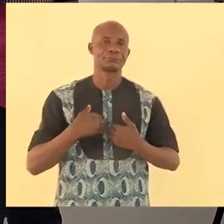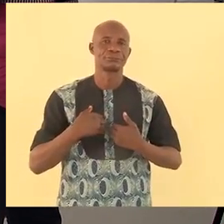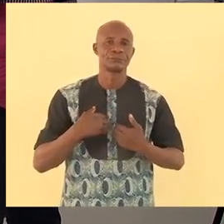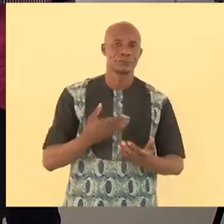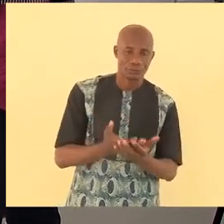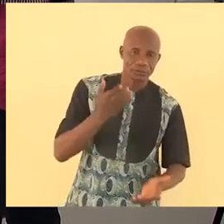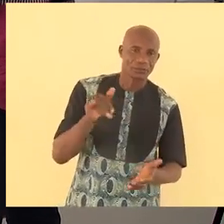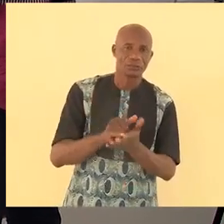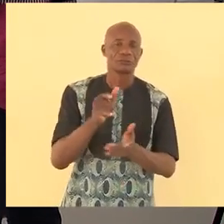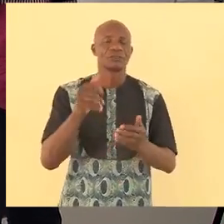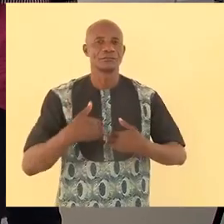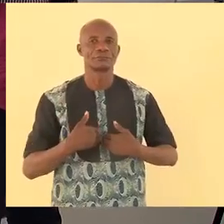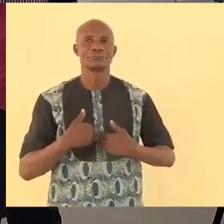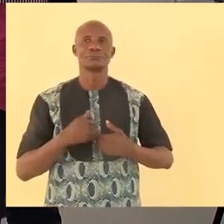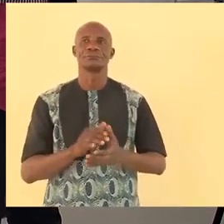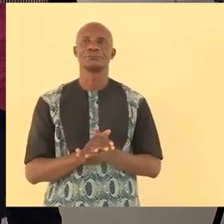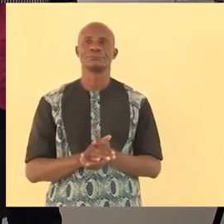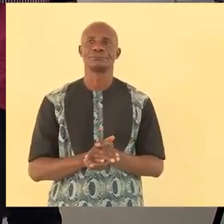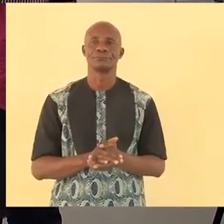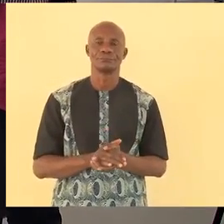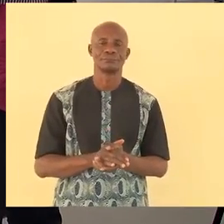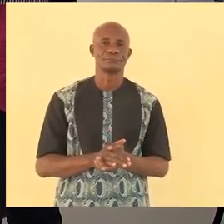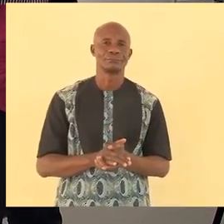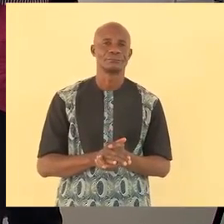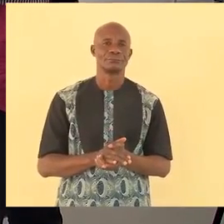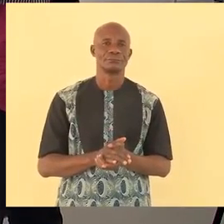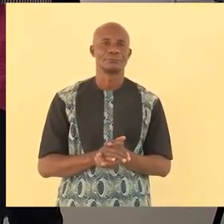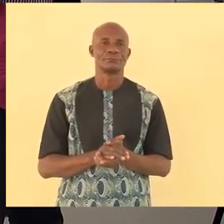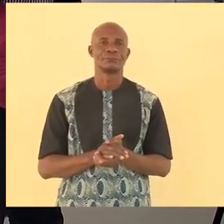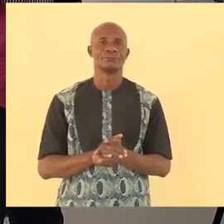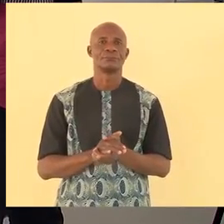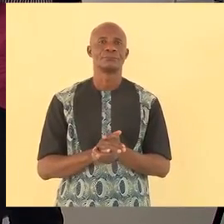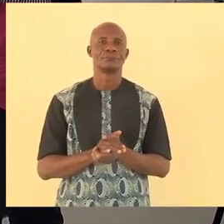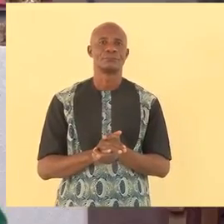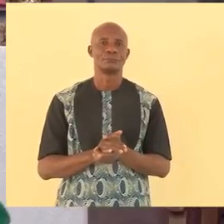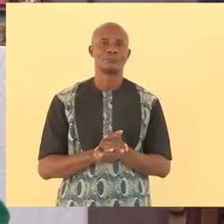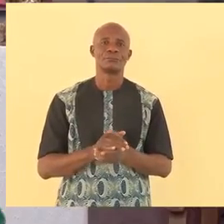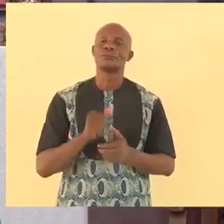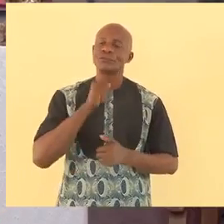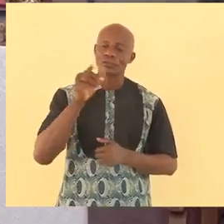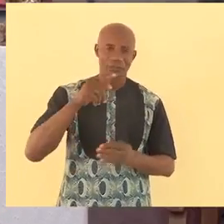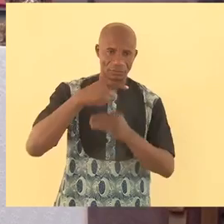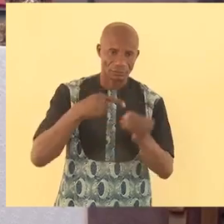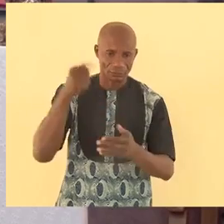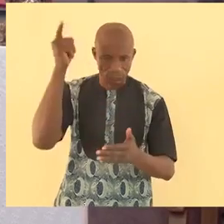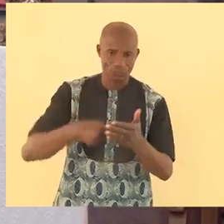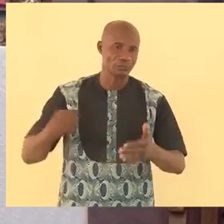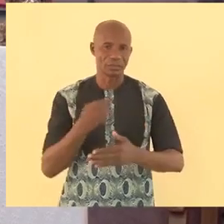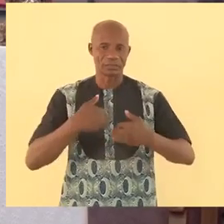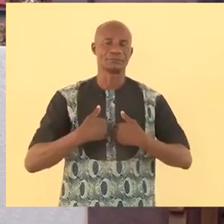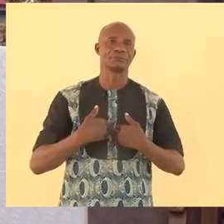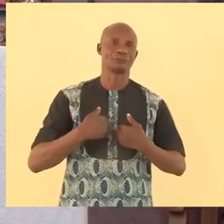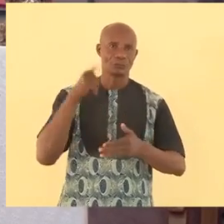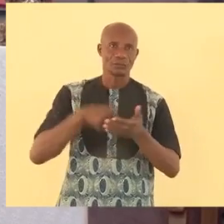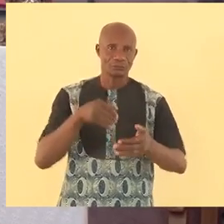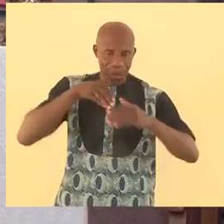say not the riches that we have, not the fame that we have. He cares more about what is inside. Okay, so not about what we have. He cares more